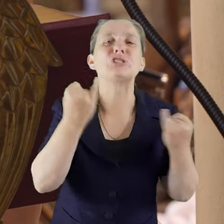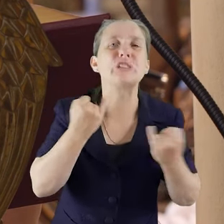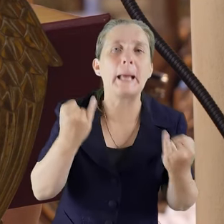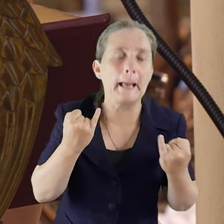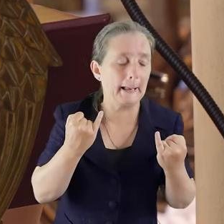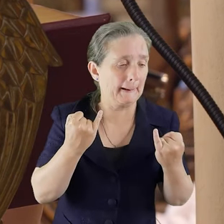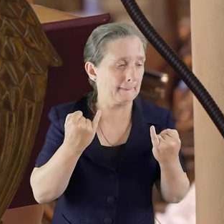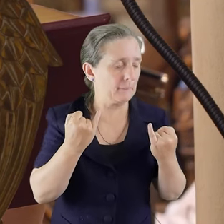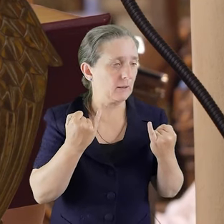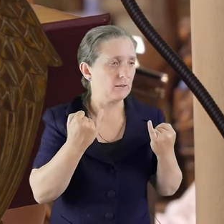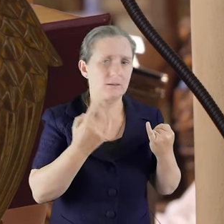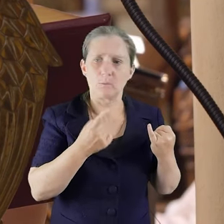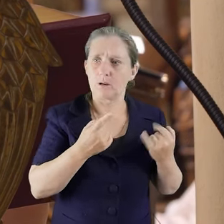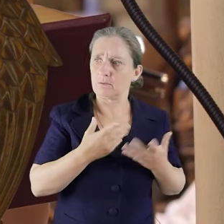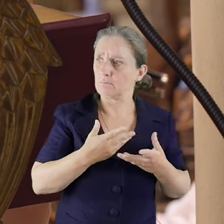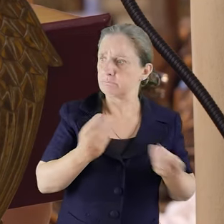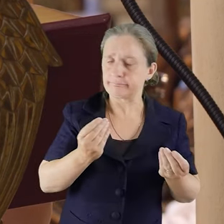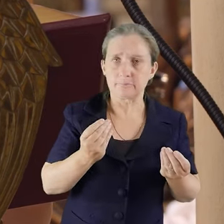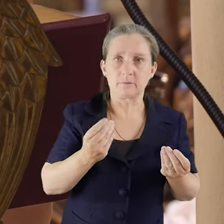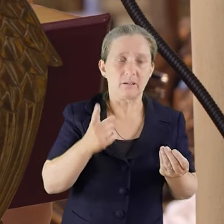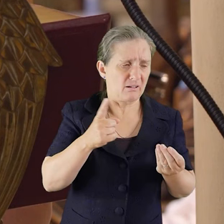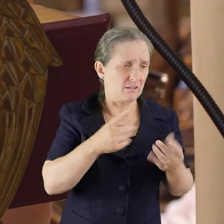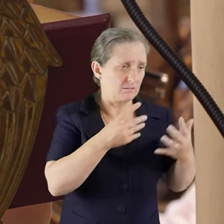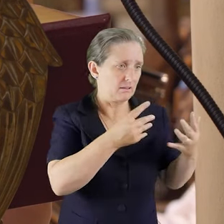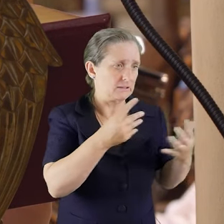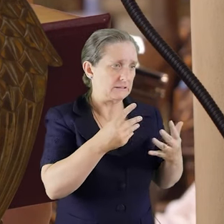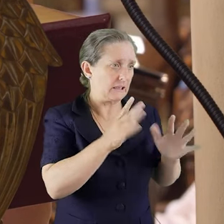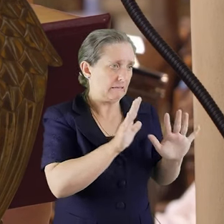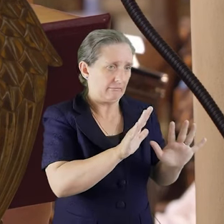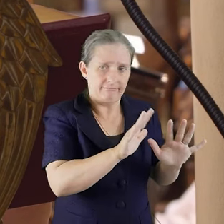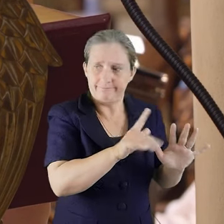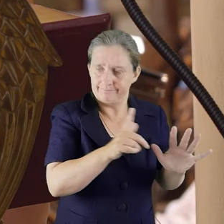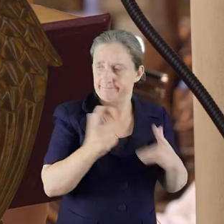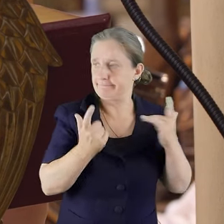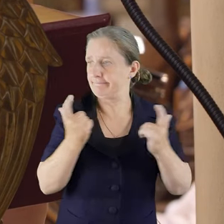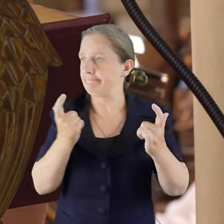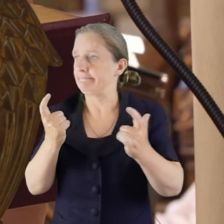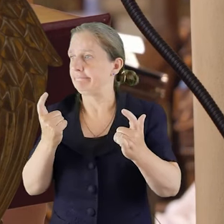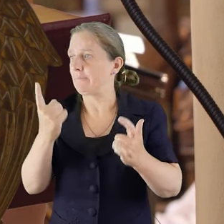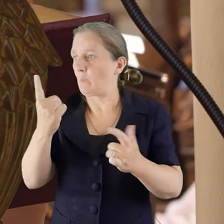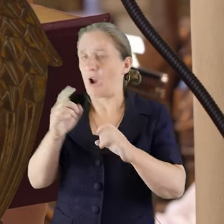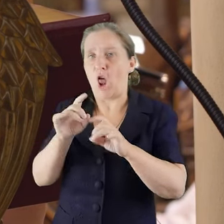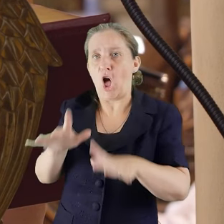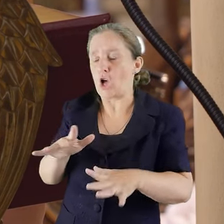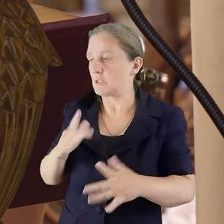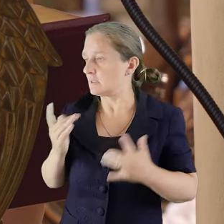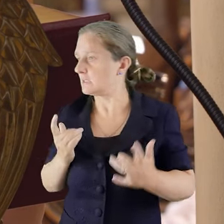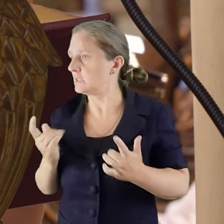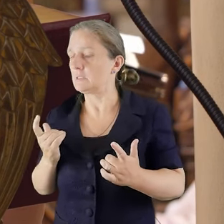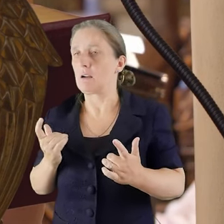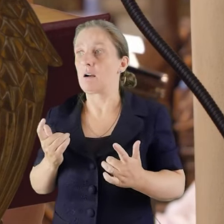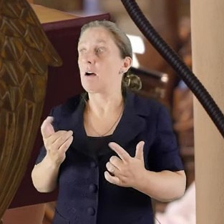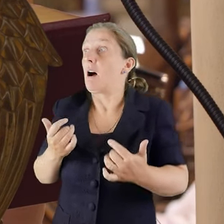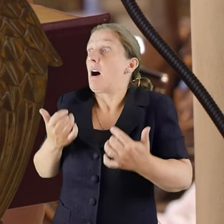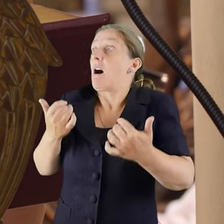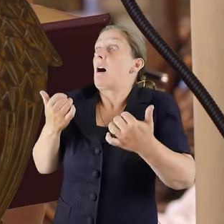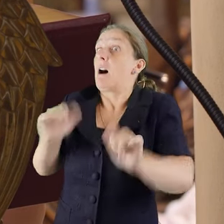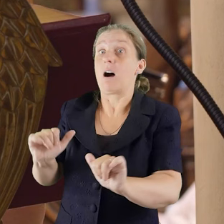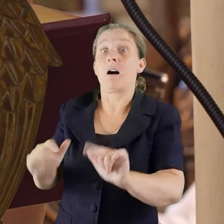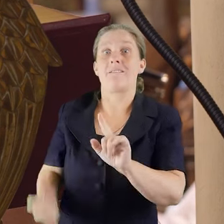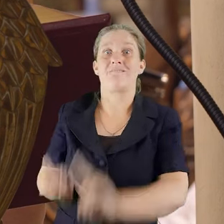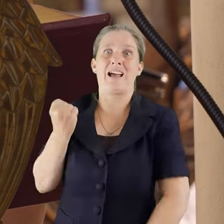losing one of them, does not leave the 99 in the wilderness and go after the one that is lost until he finds